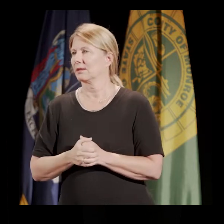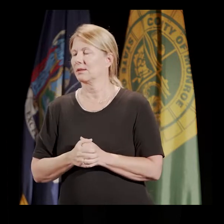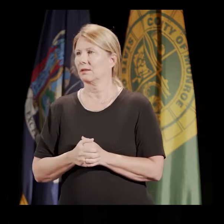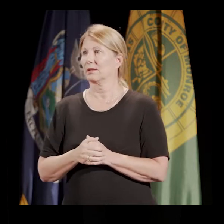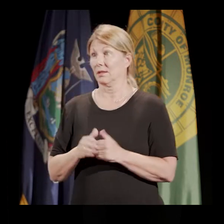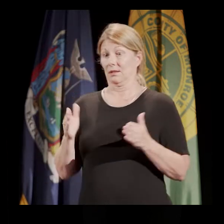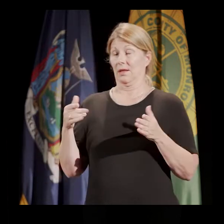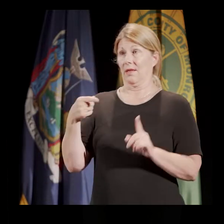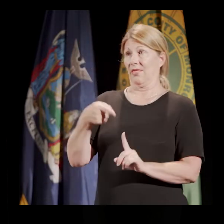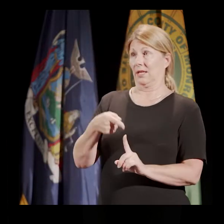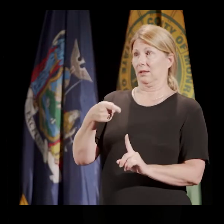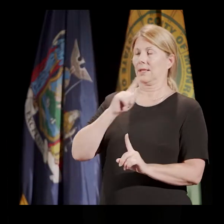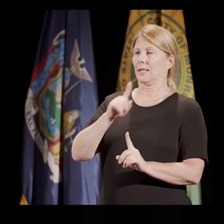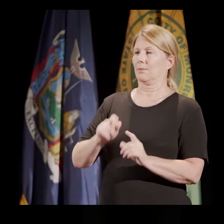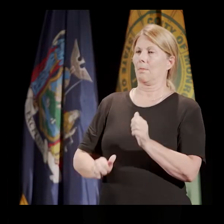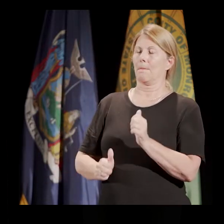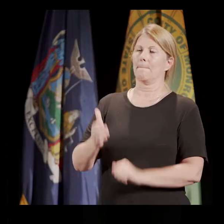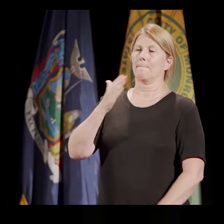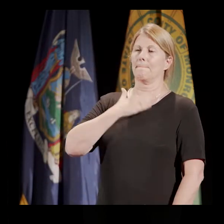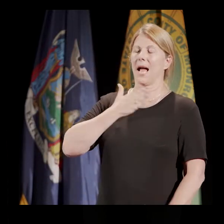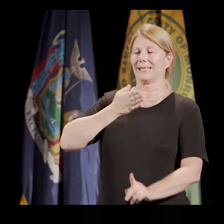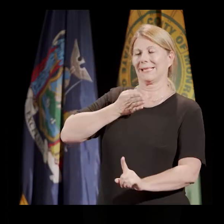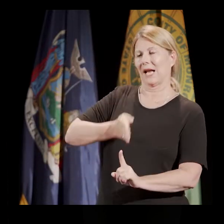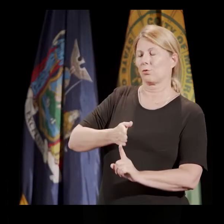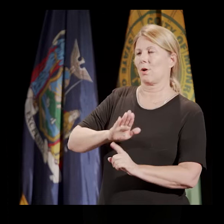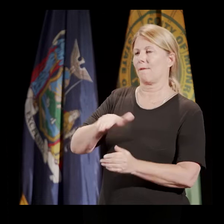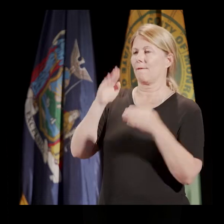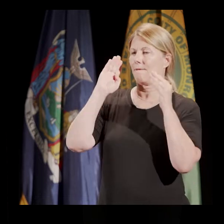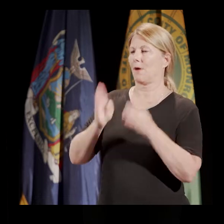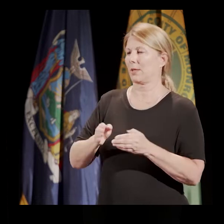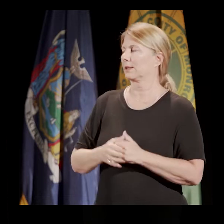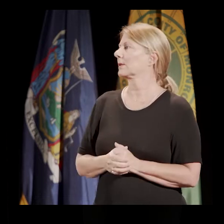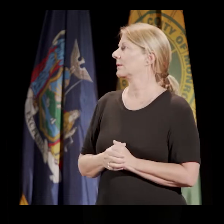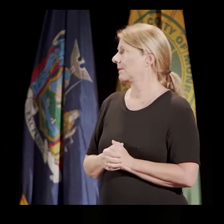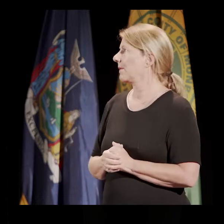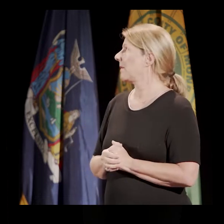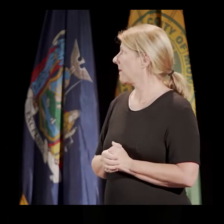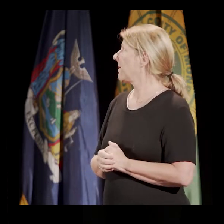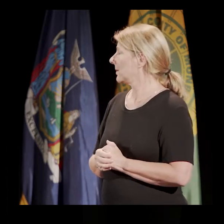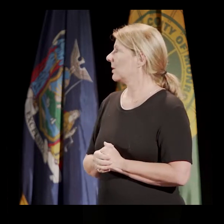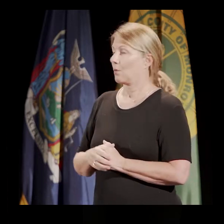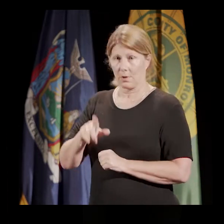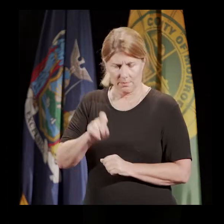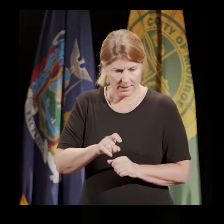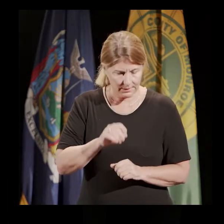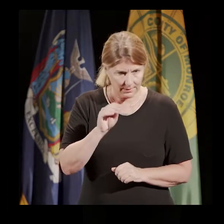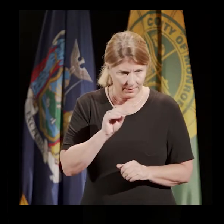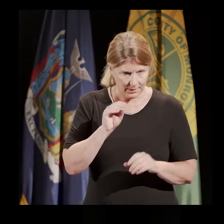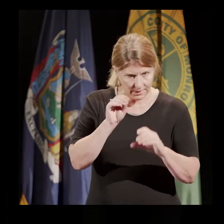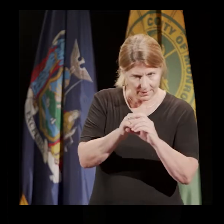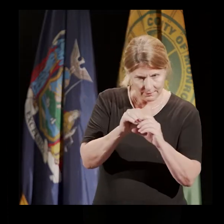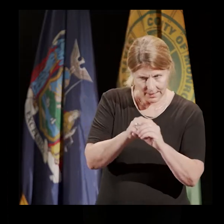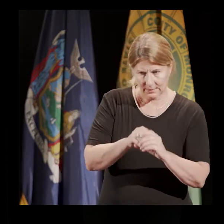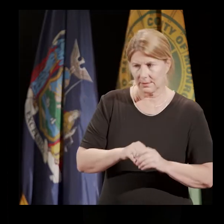focus of my administration. Our economic empowerment strategies also include further investments in our Young Adult and Manufacturing